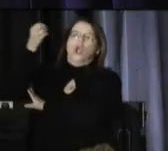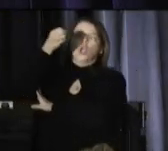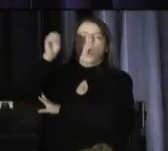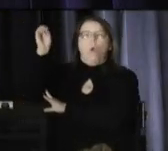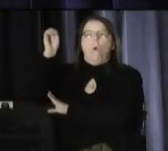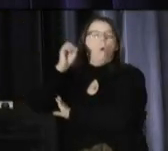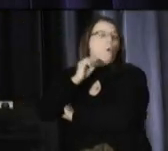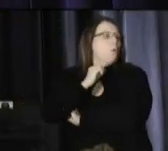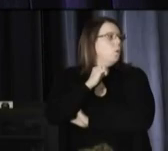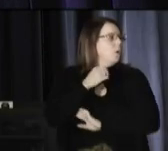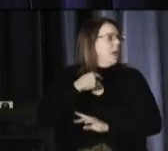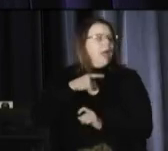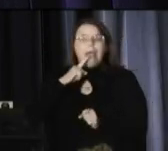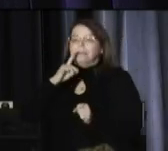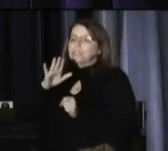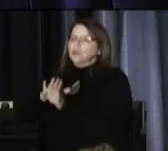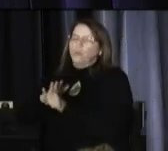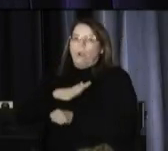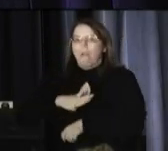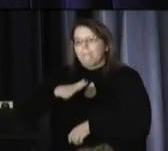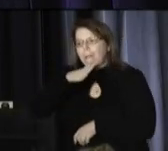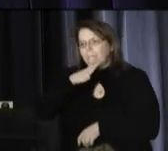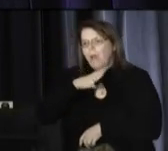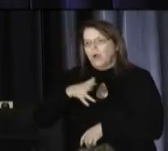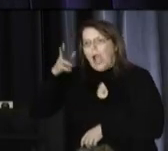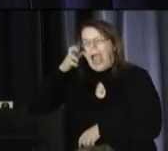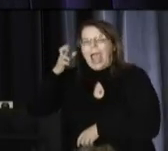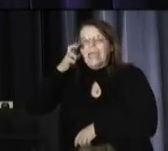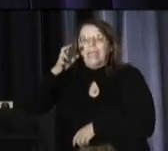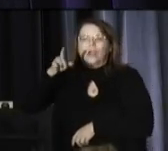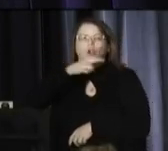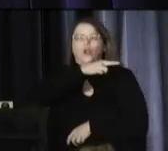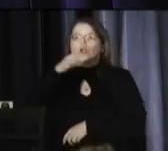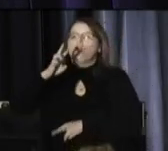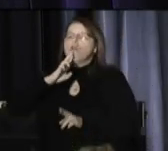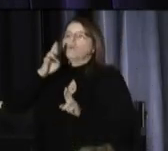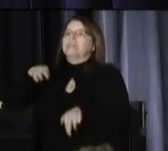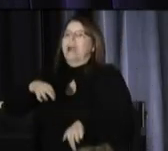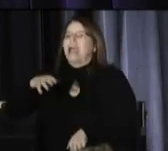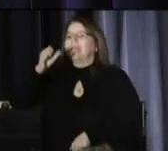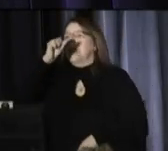I swear on my mother, I hear the corresponding, I.